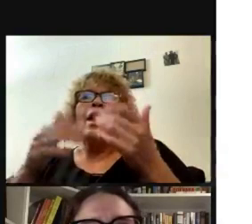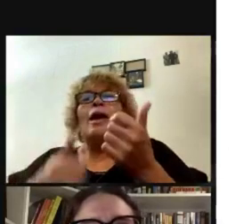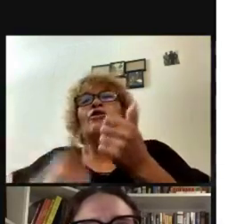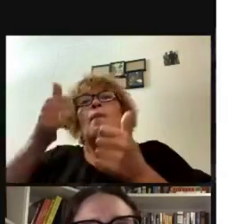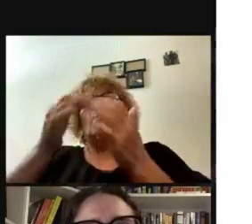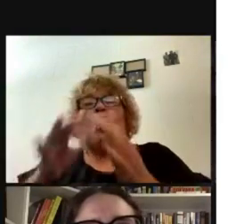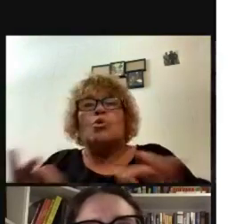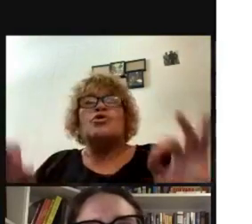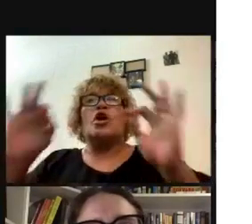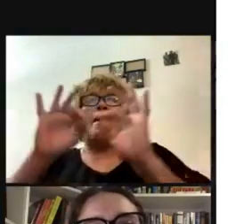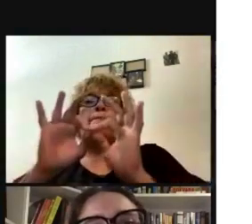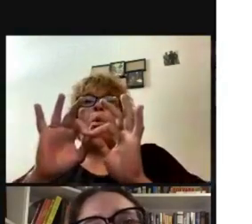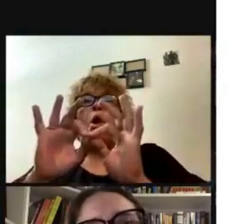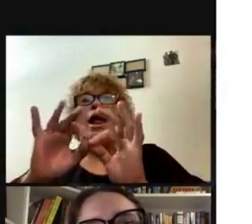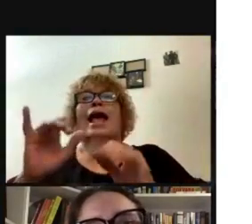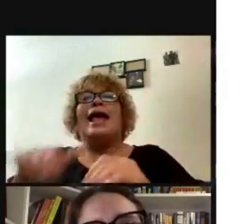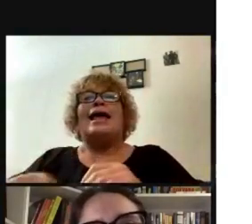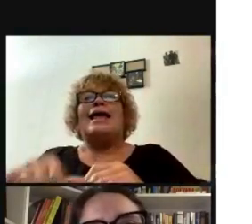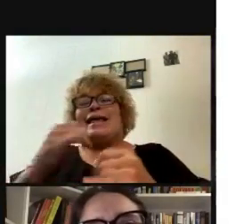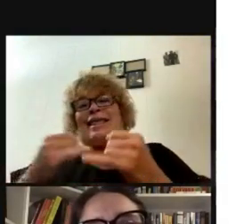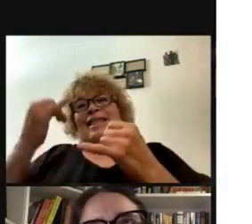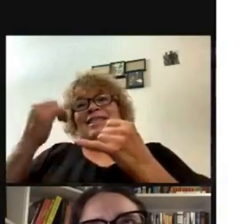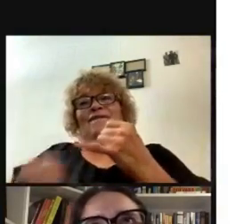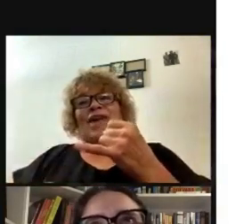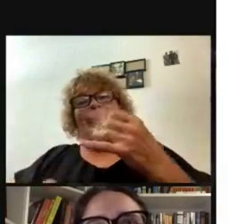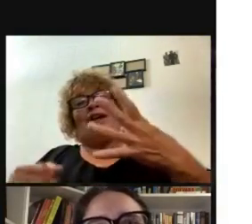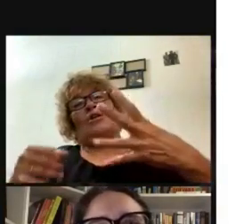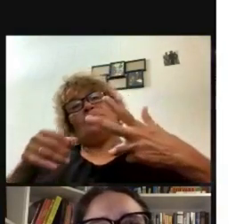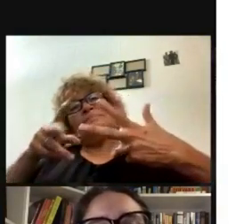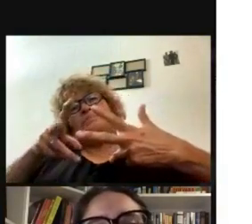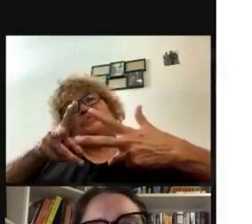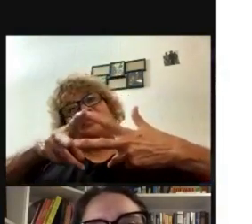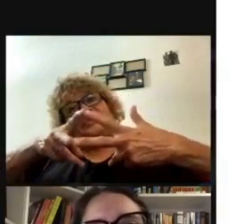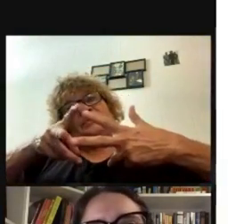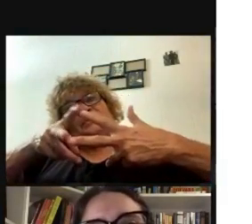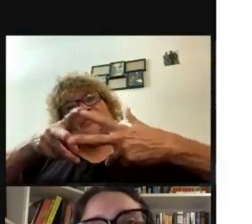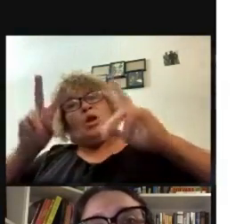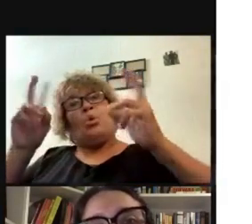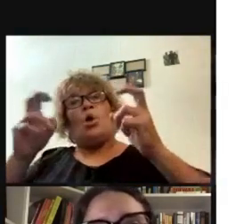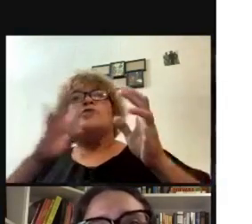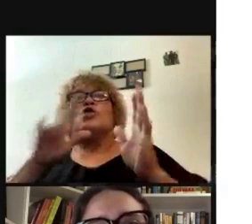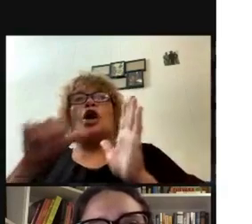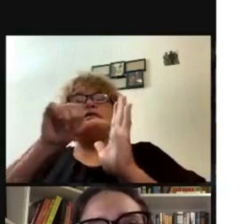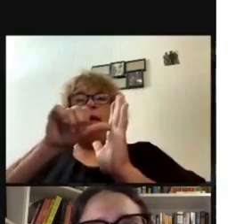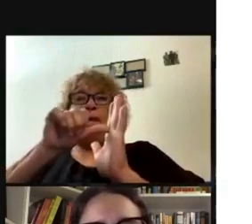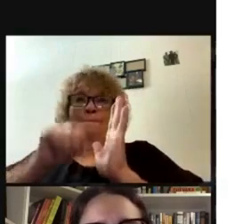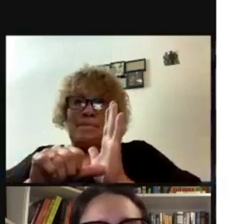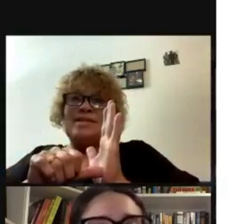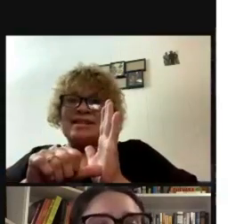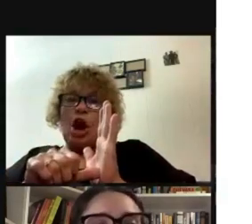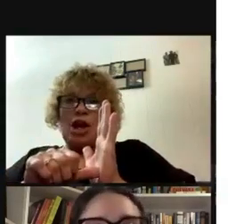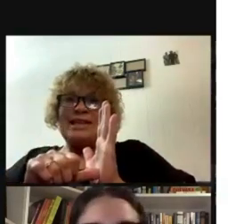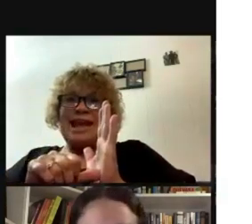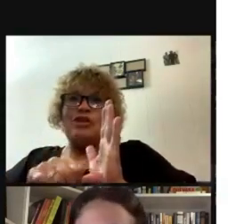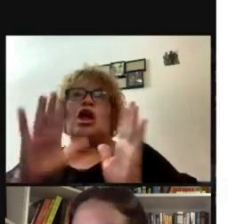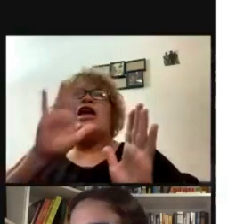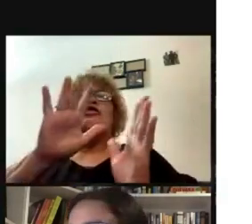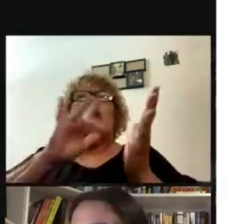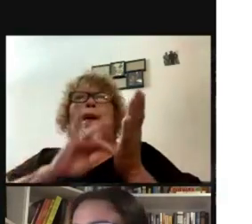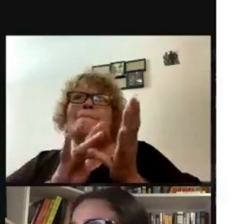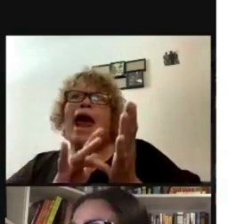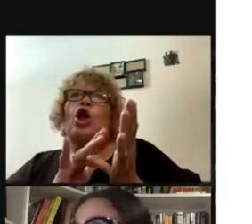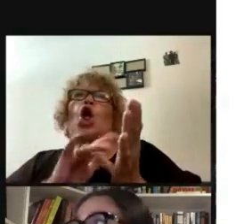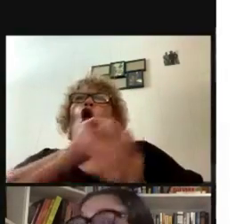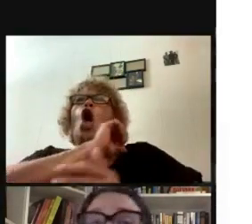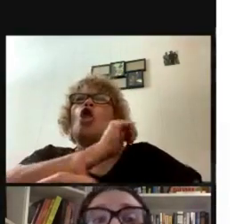importantly, is that the final two quotes really highlight sterilization survivors' stance on the operation, that medical authorities,